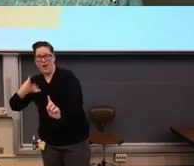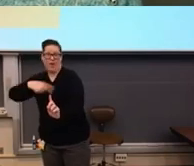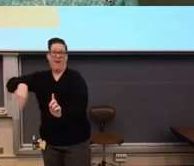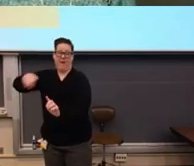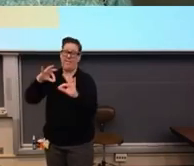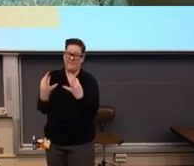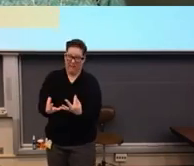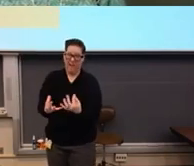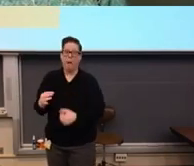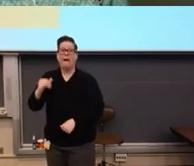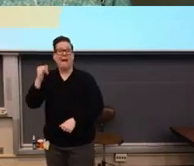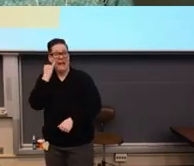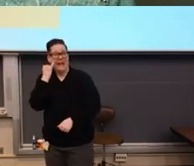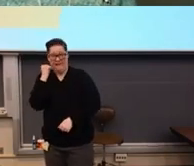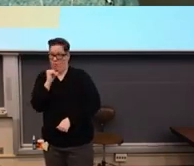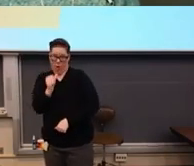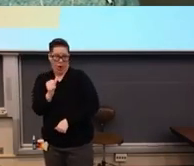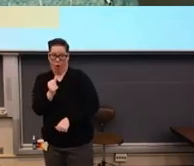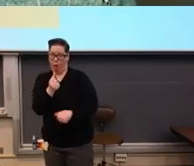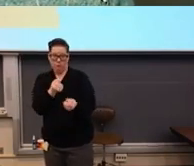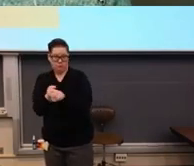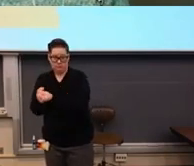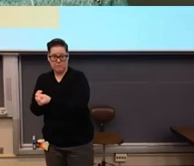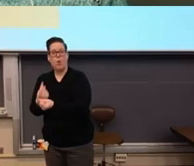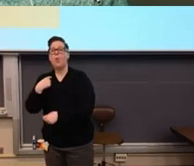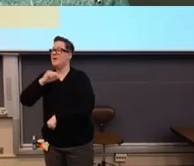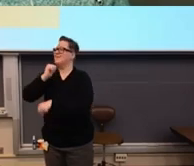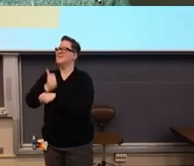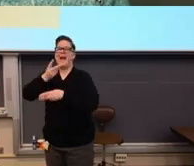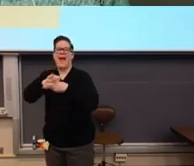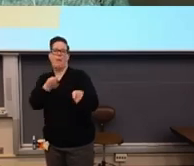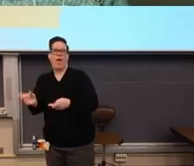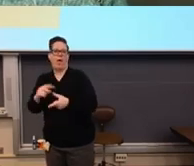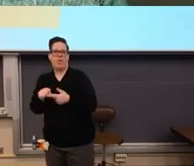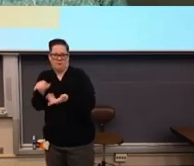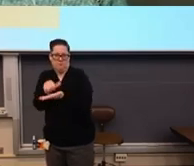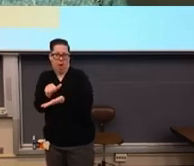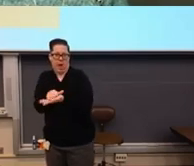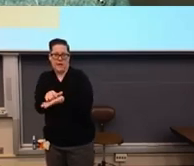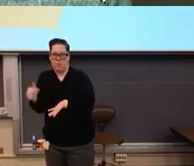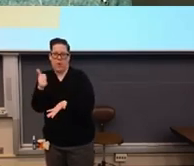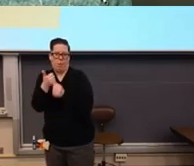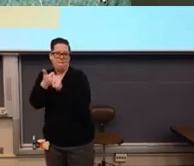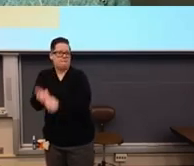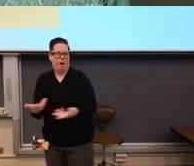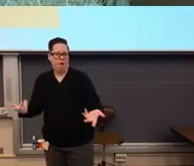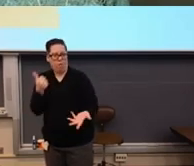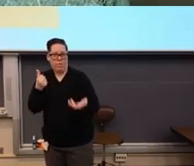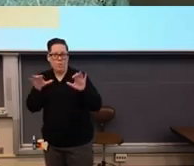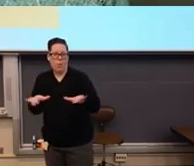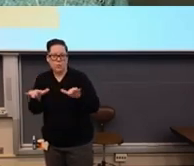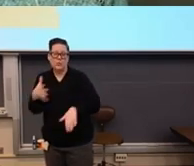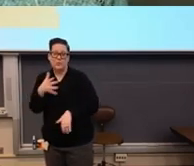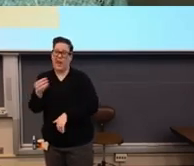also think if we don't do that, we will create care plans that are not feasible, not likely to be implemented, and